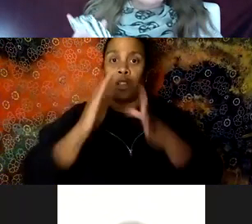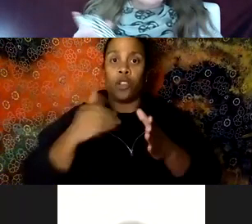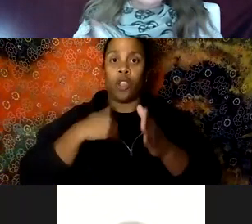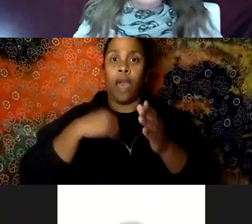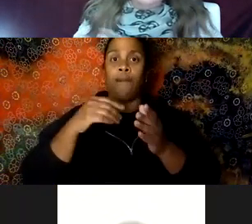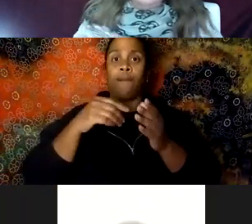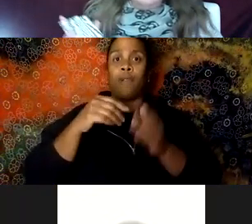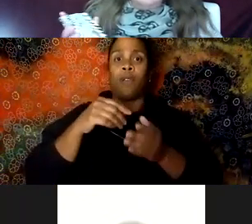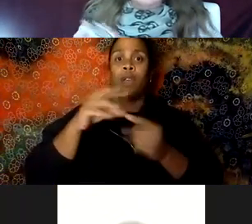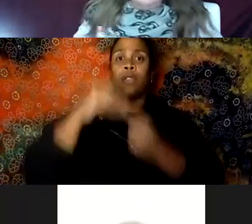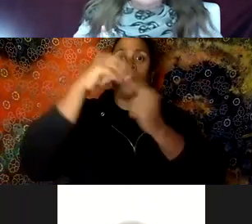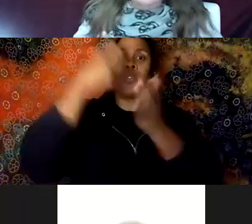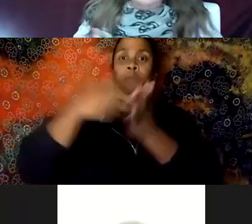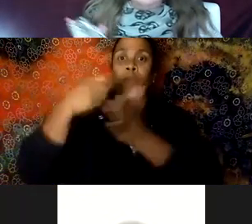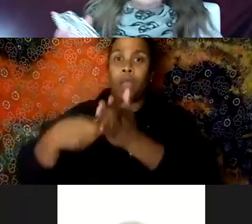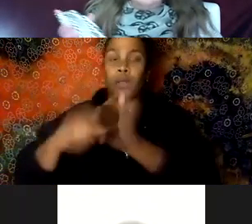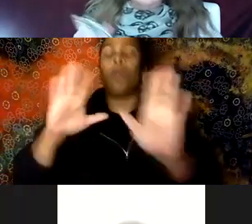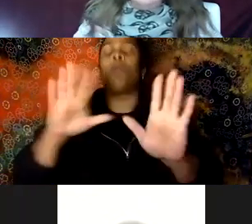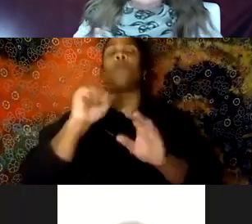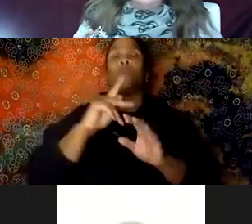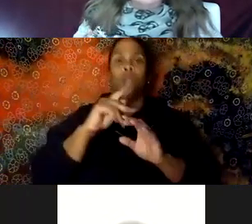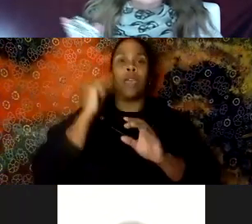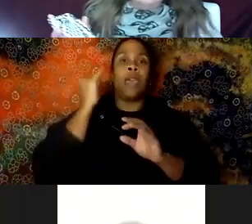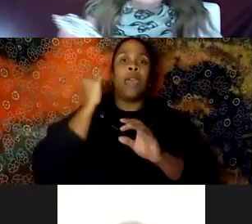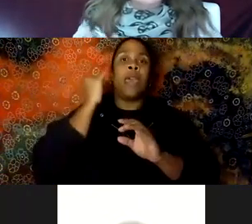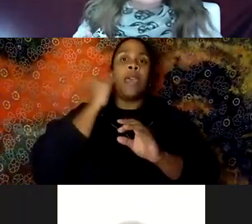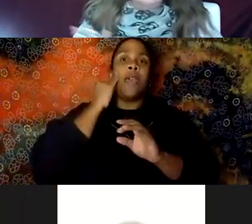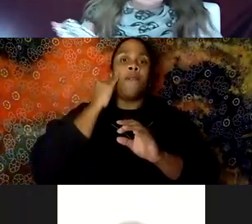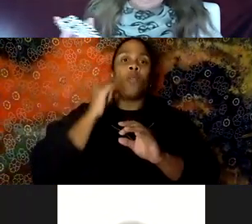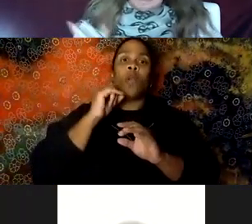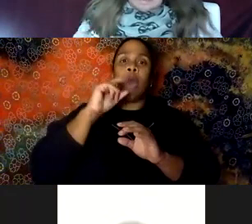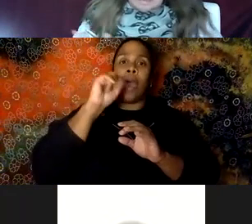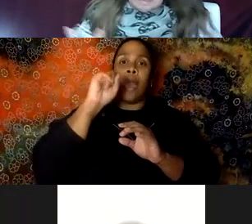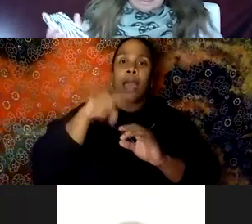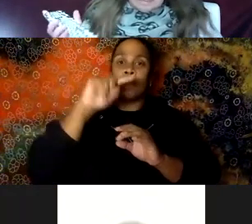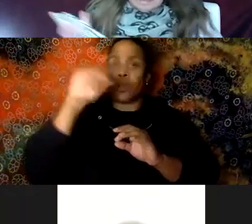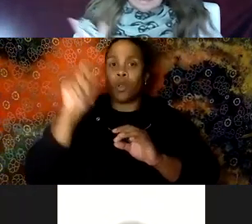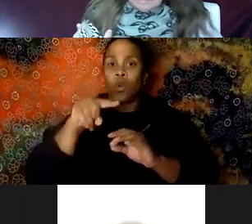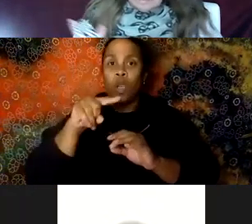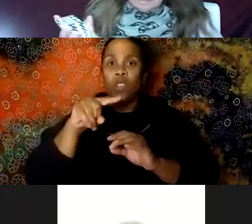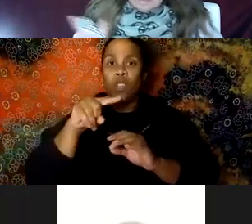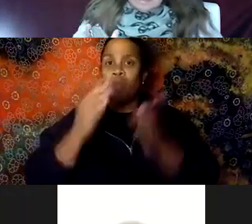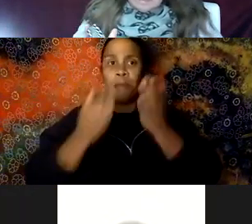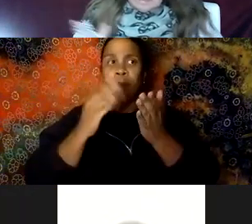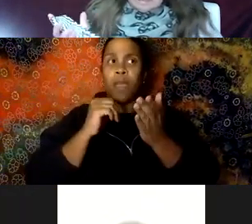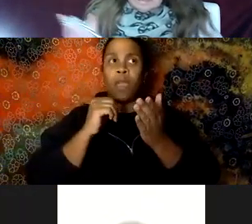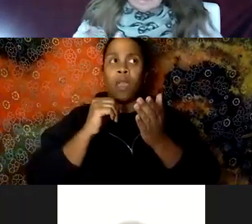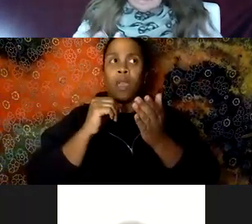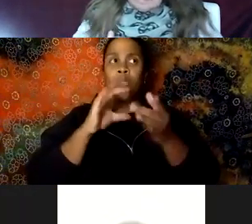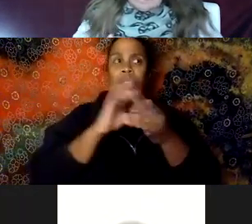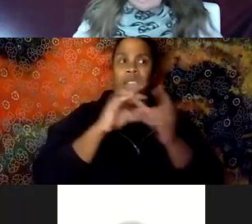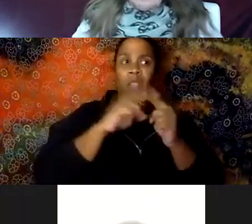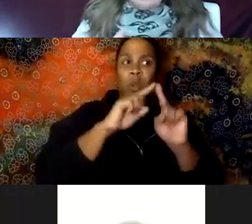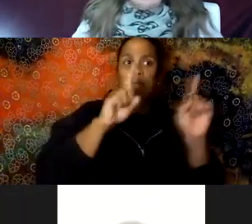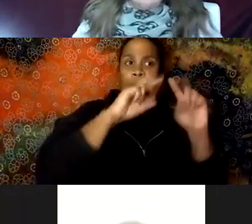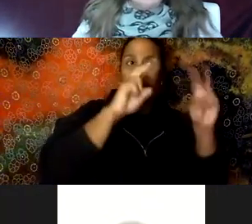later too. So when you ask a question, we may think it's connected to this other topic over here that's not what you asked about, or we may go deeper than you